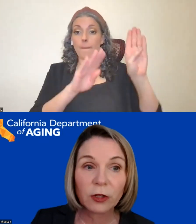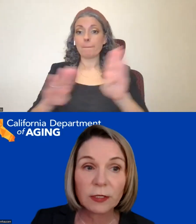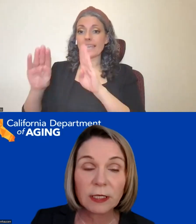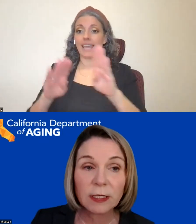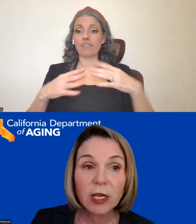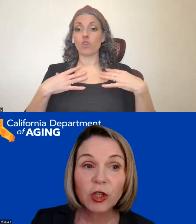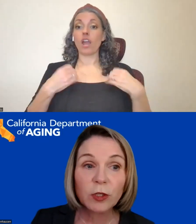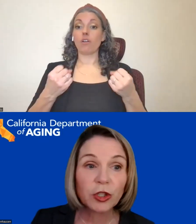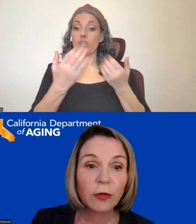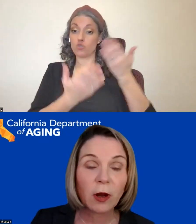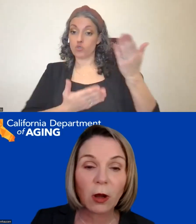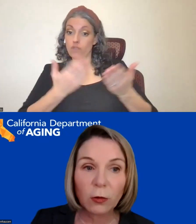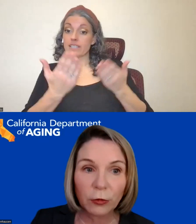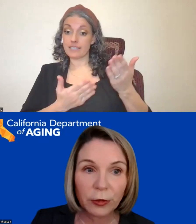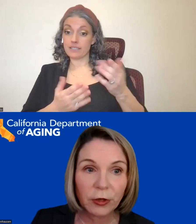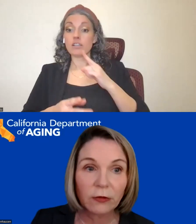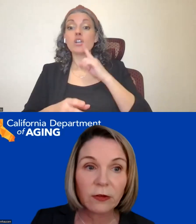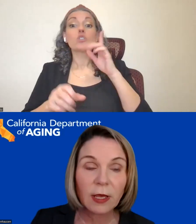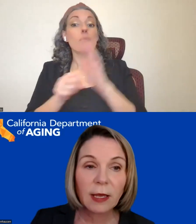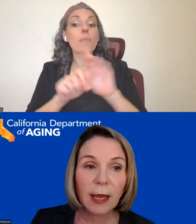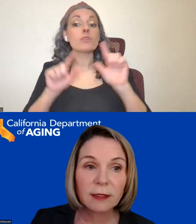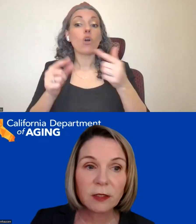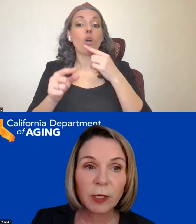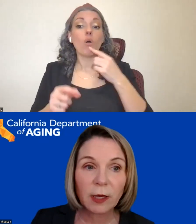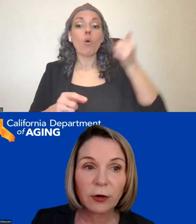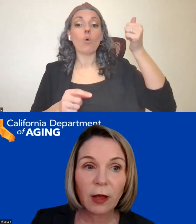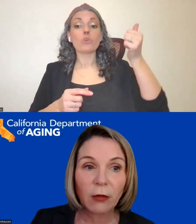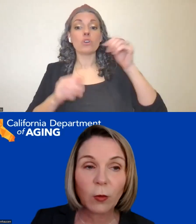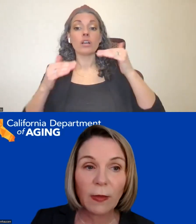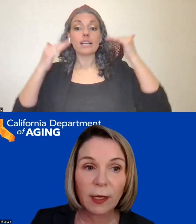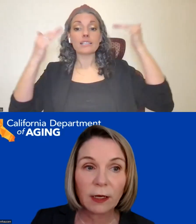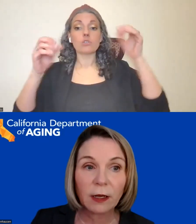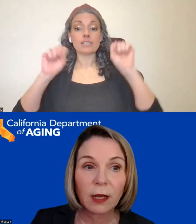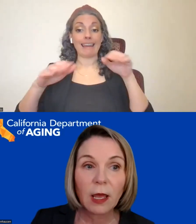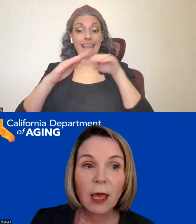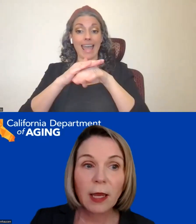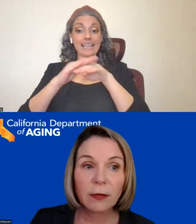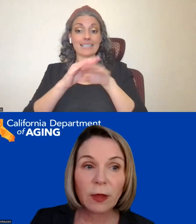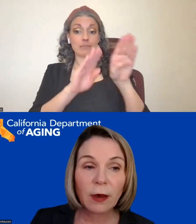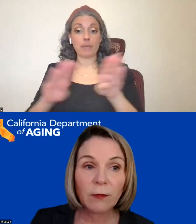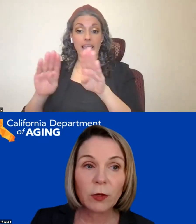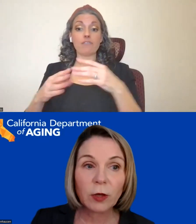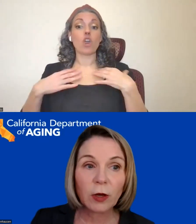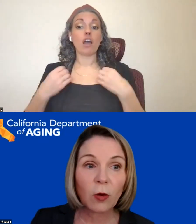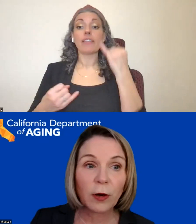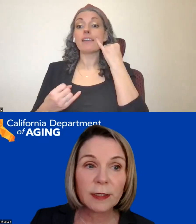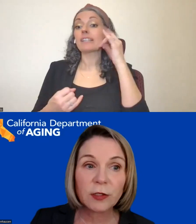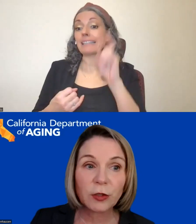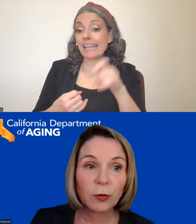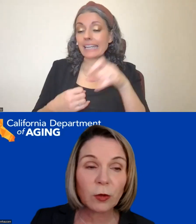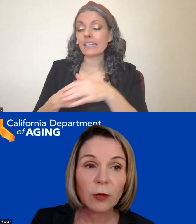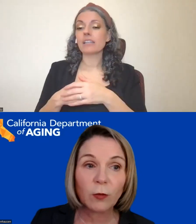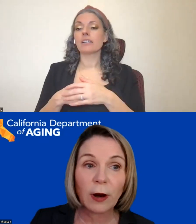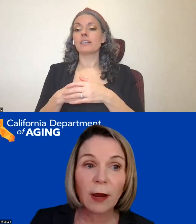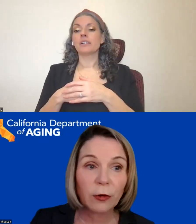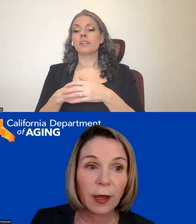health services to ensure that all older adults can access behavioral health when they need it and in accordance